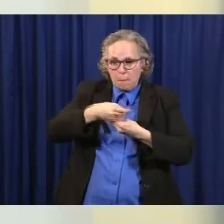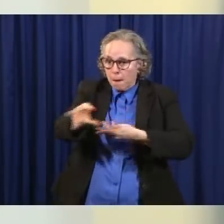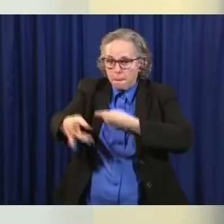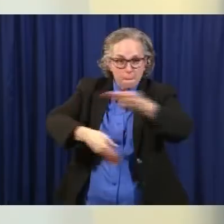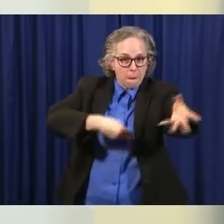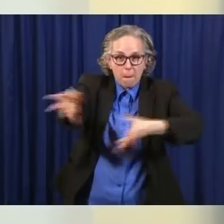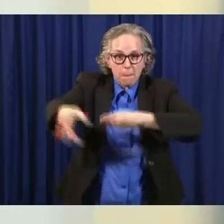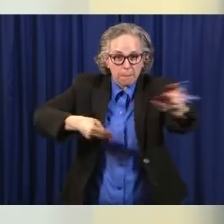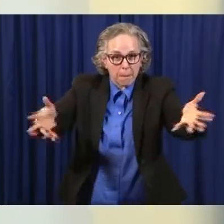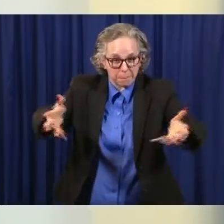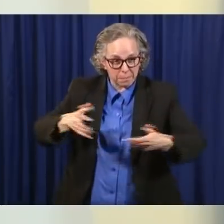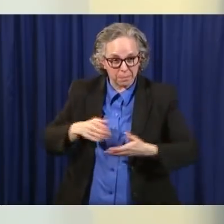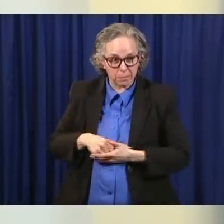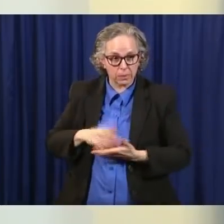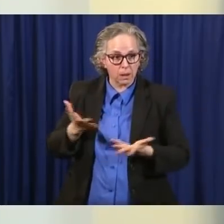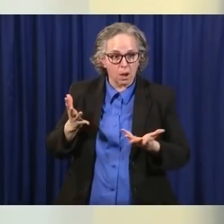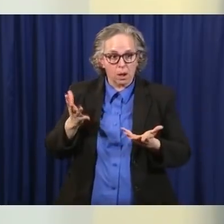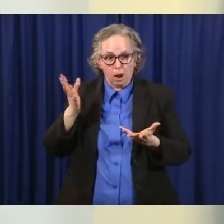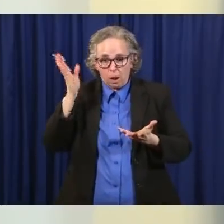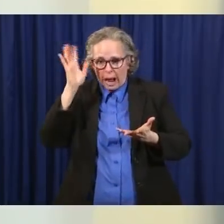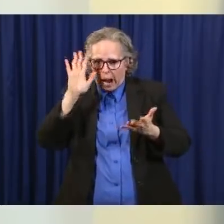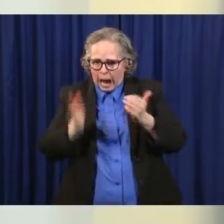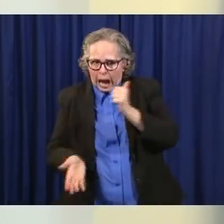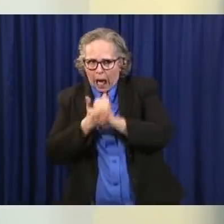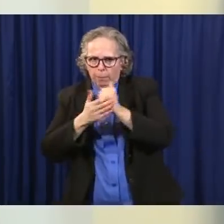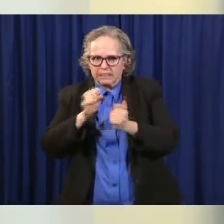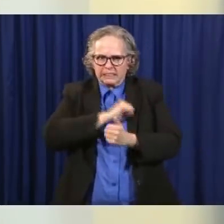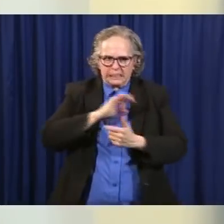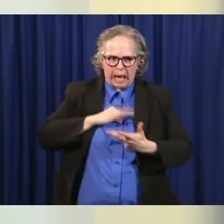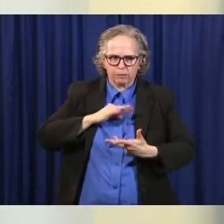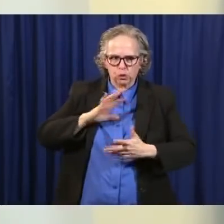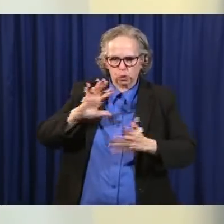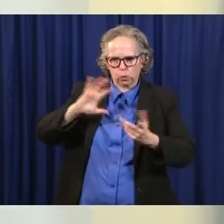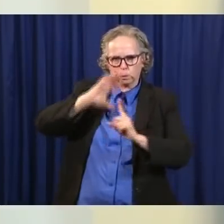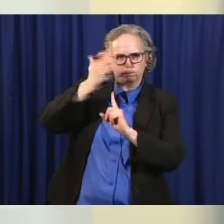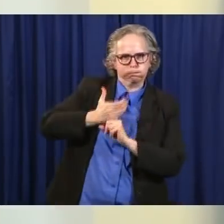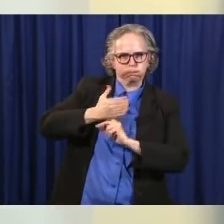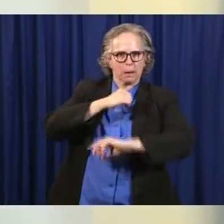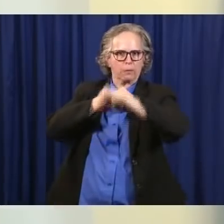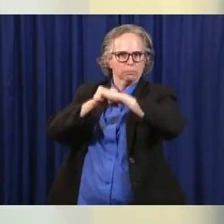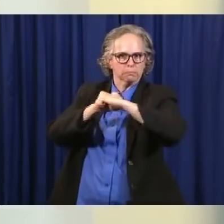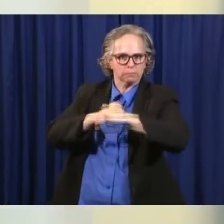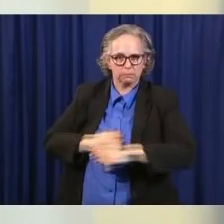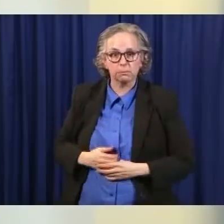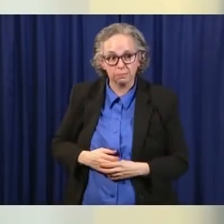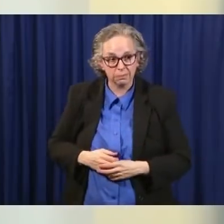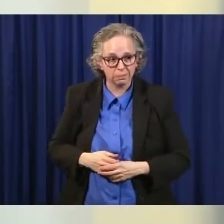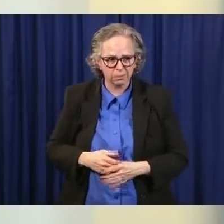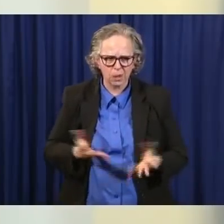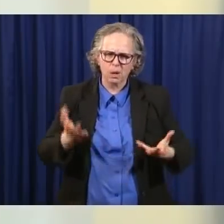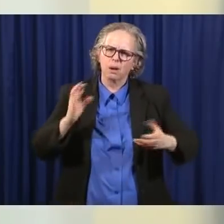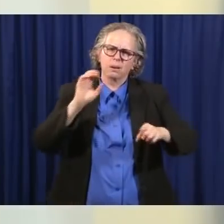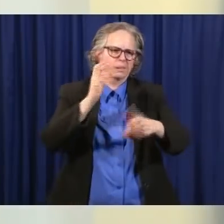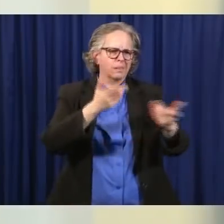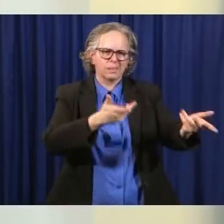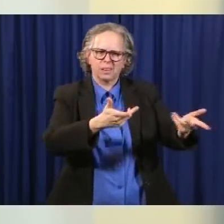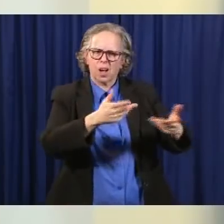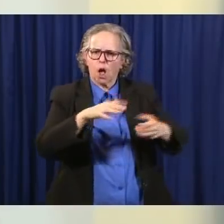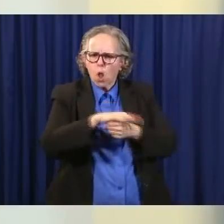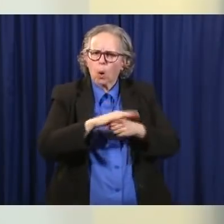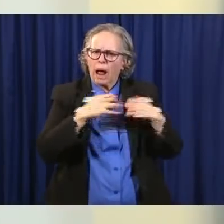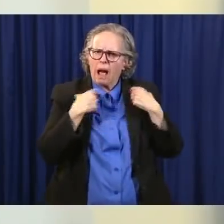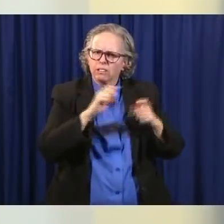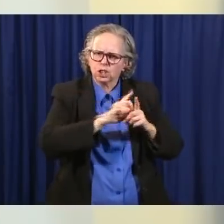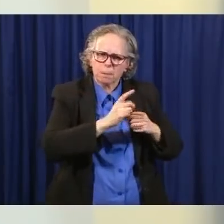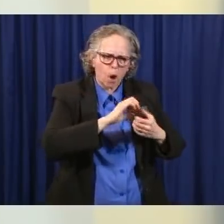the staff and the clients there be as safe as possible. We've worked with local health departments, with whole communities, and with hospitals. So